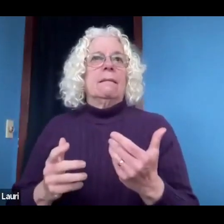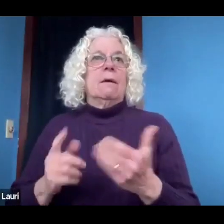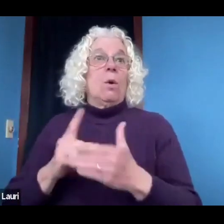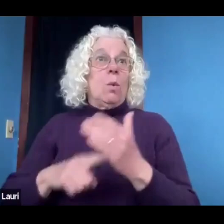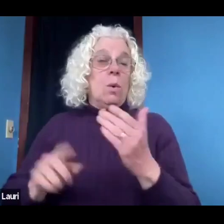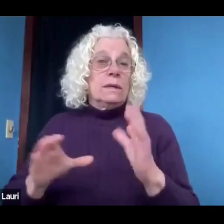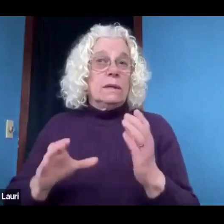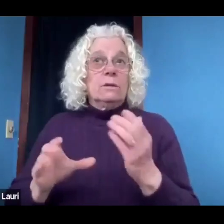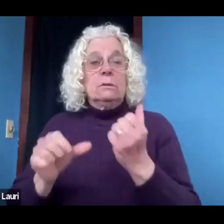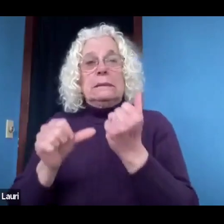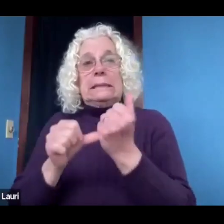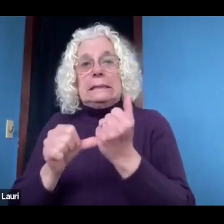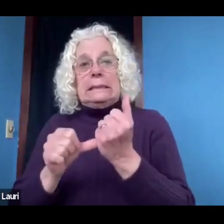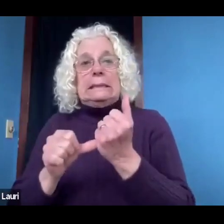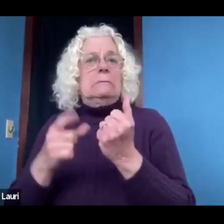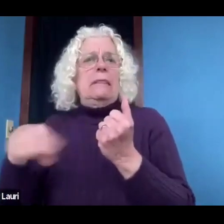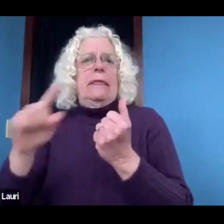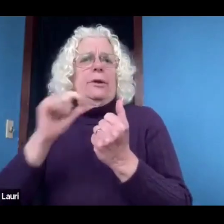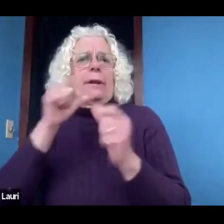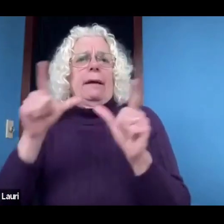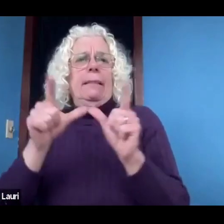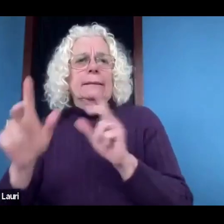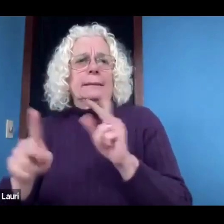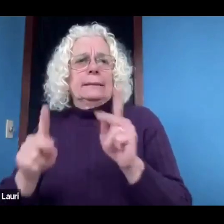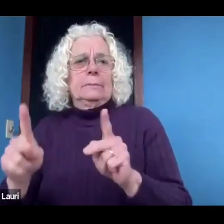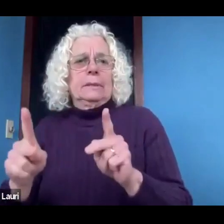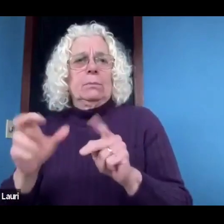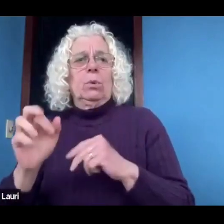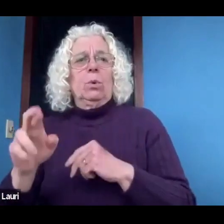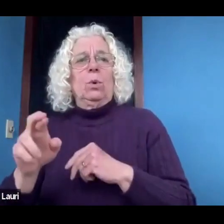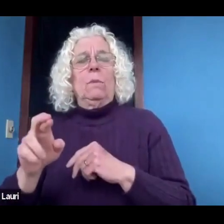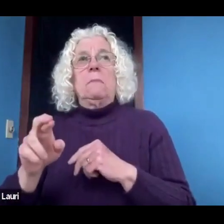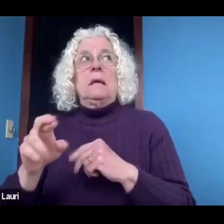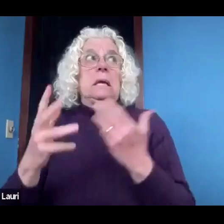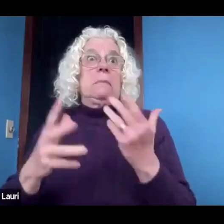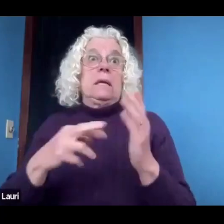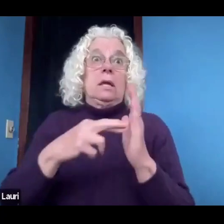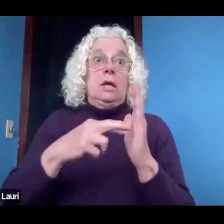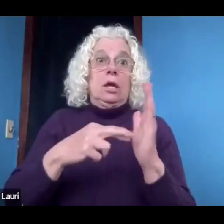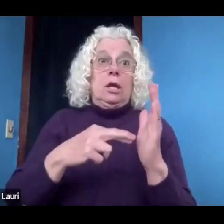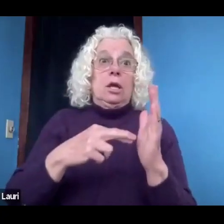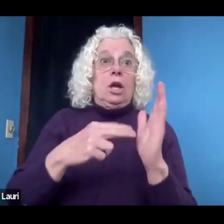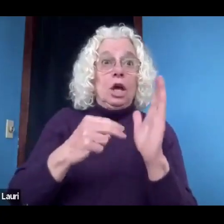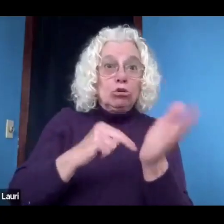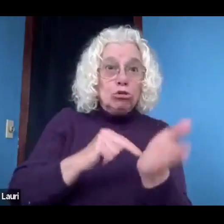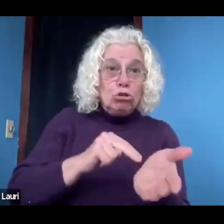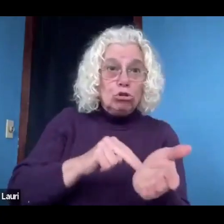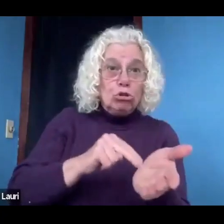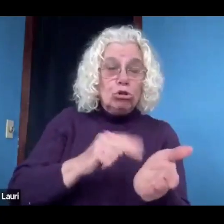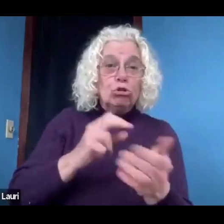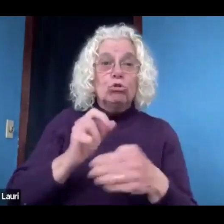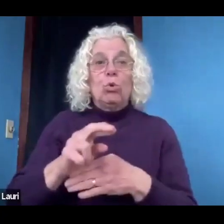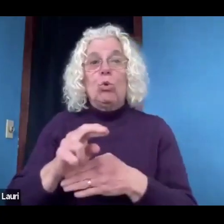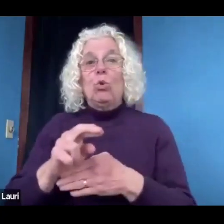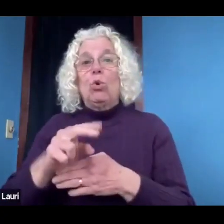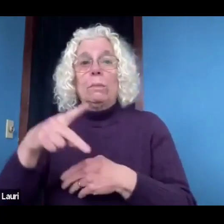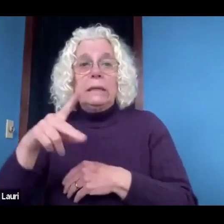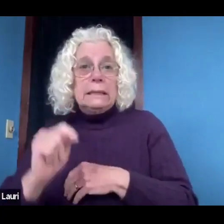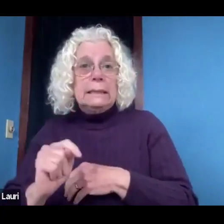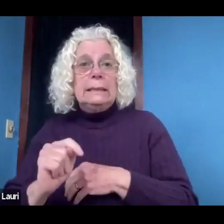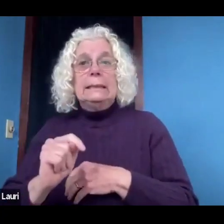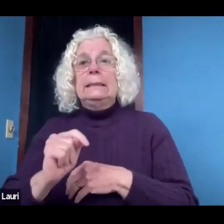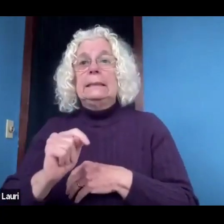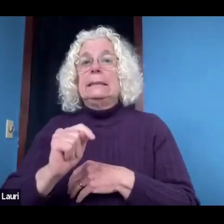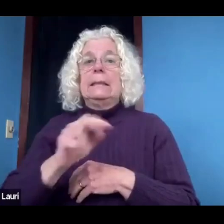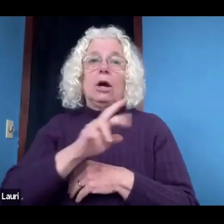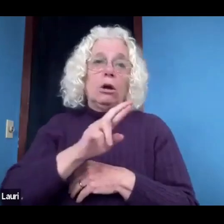by unlicensed personnel, services provided by a registered nurse or a licensed practical nurse, physical therapist, respiratory